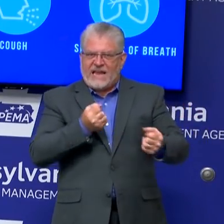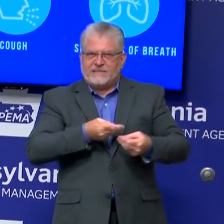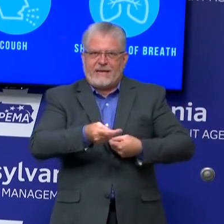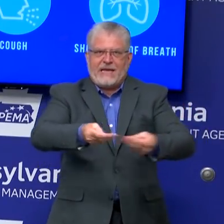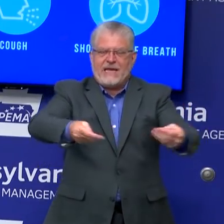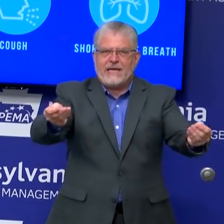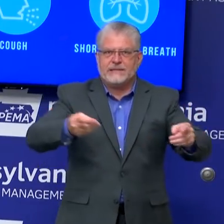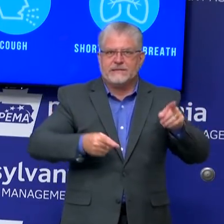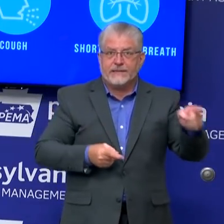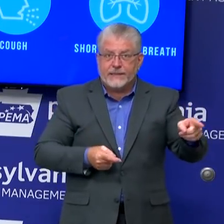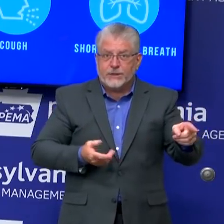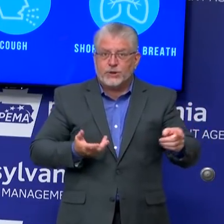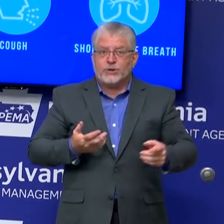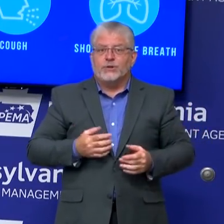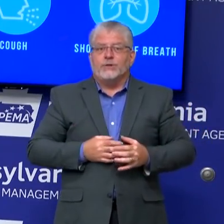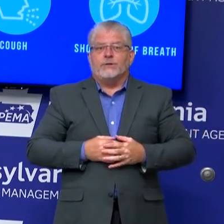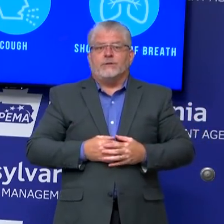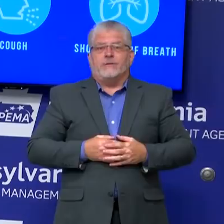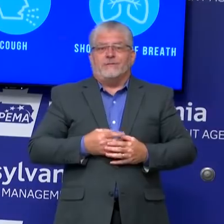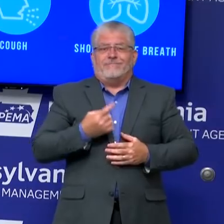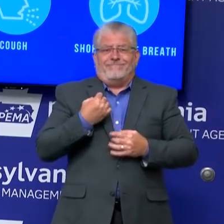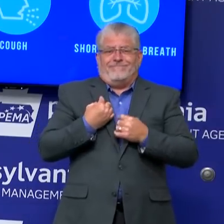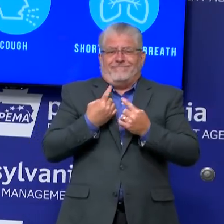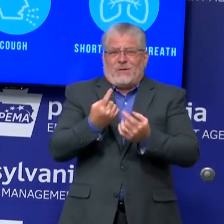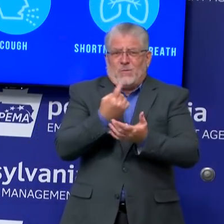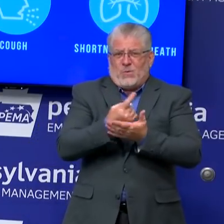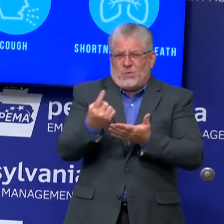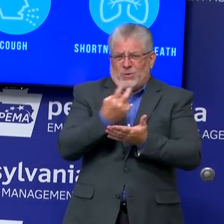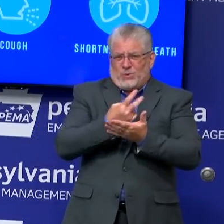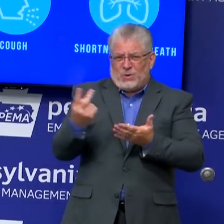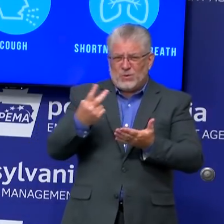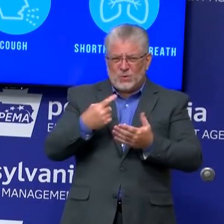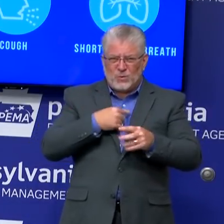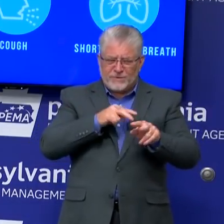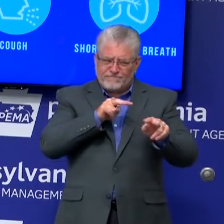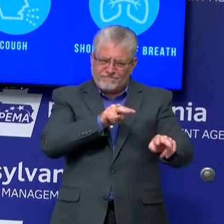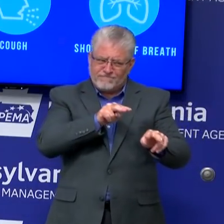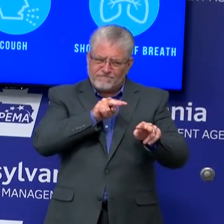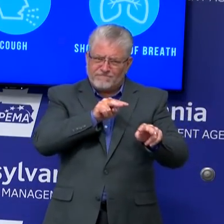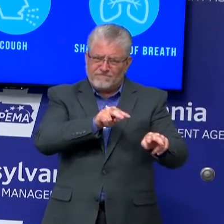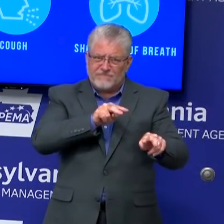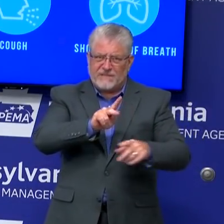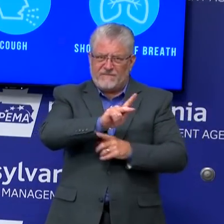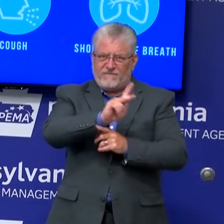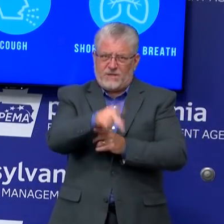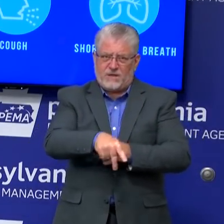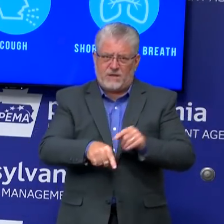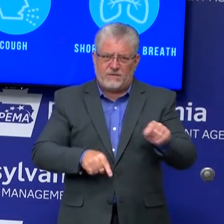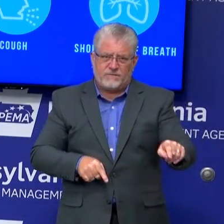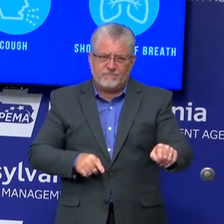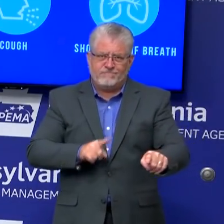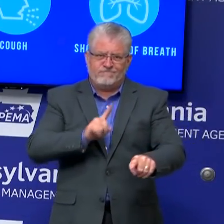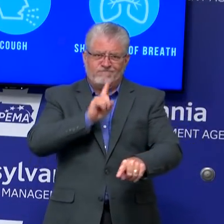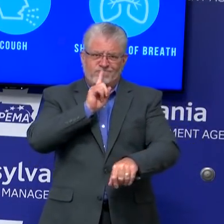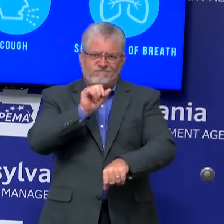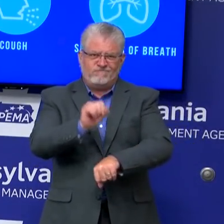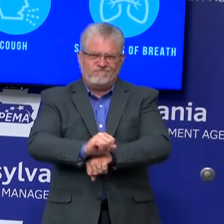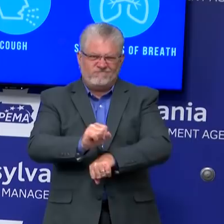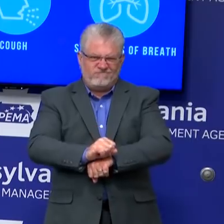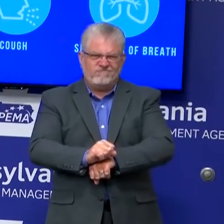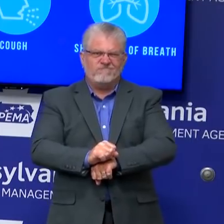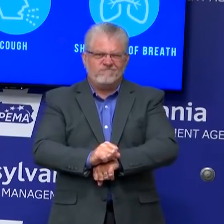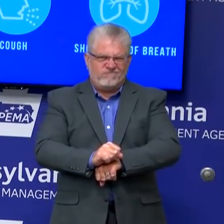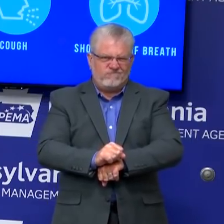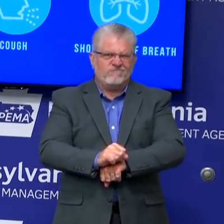the last week or two, we've now also been watching very closely the Philadelphia area, and it is very certain over multiple weeks that the